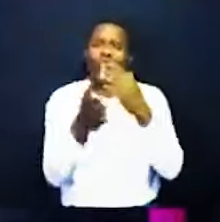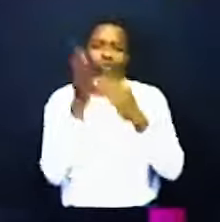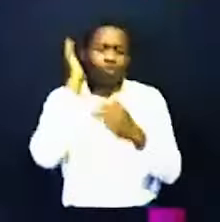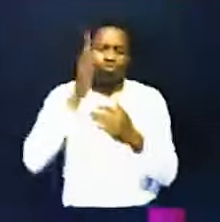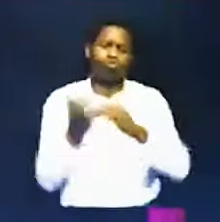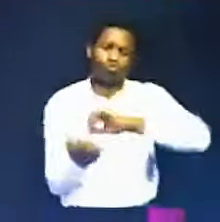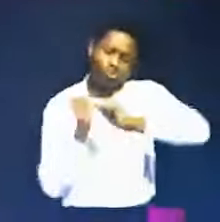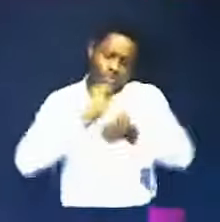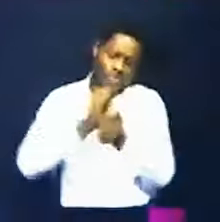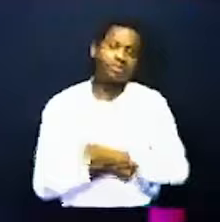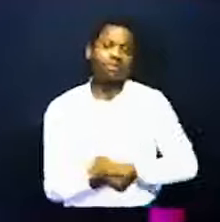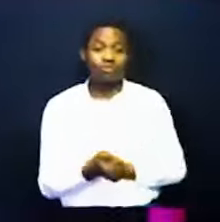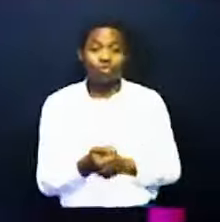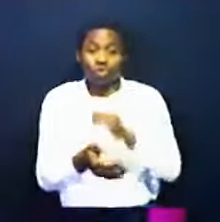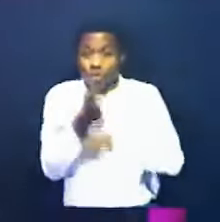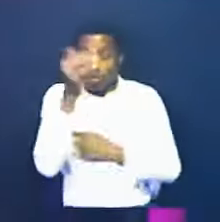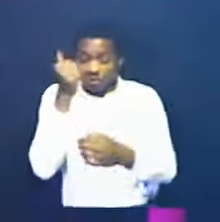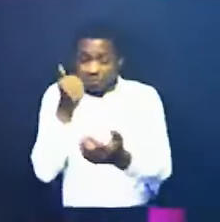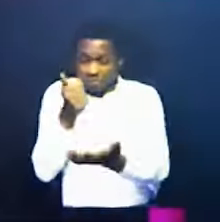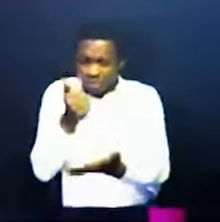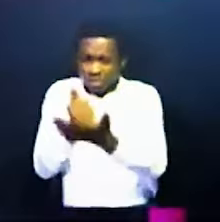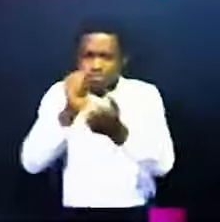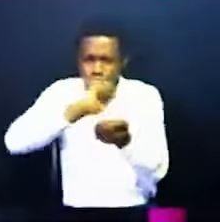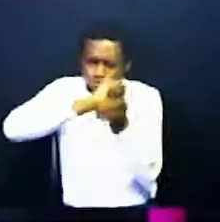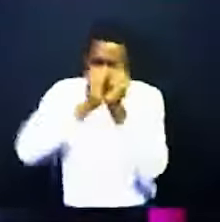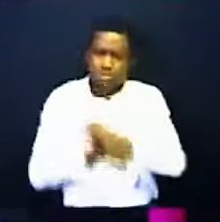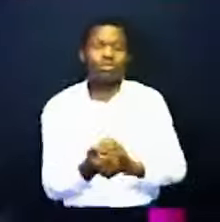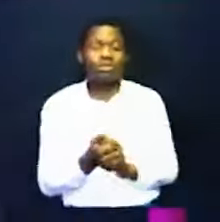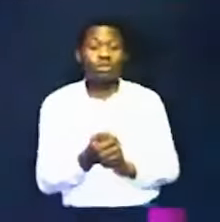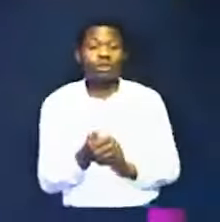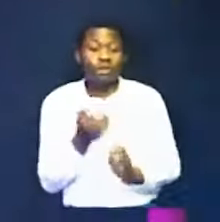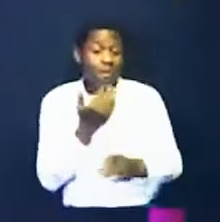And before Isaiah left the courts of the king, God